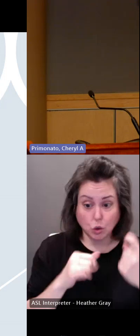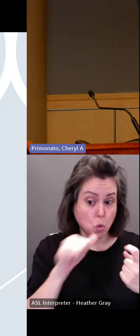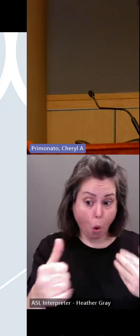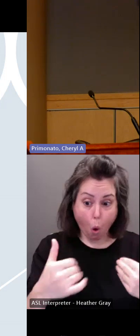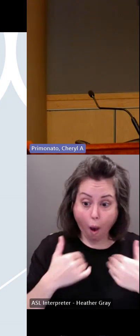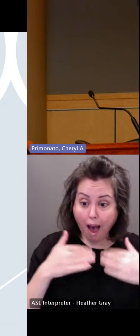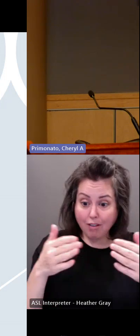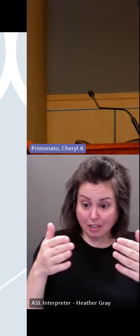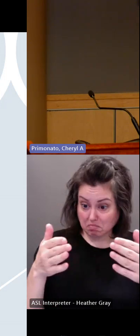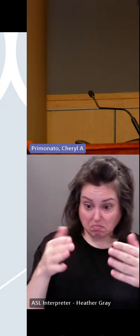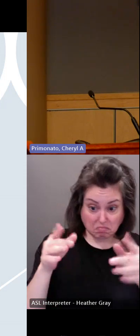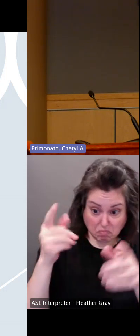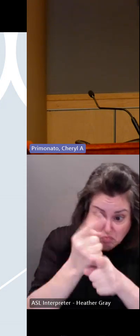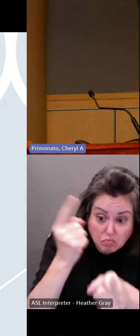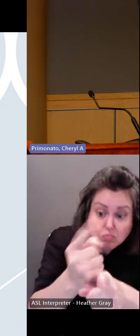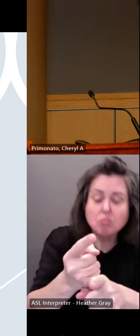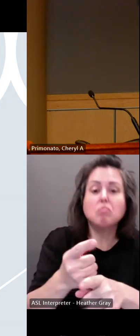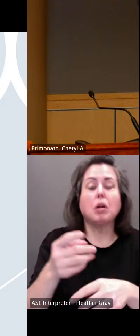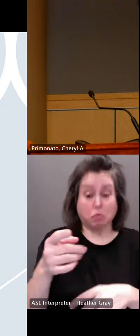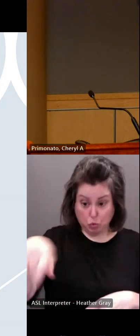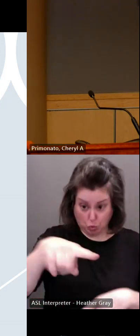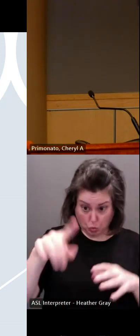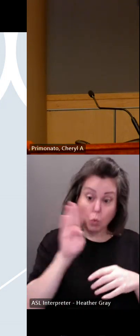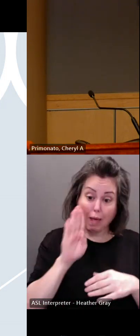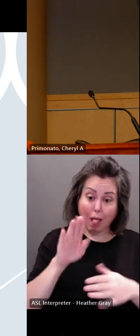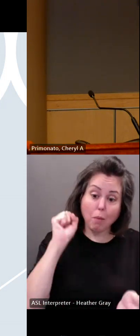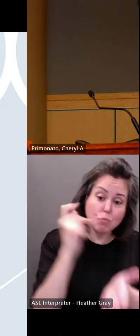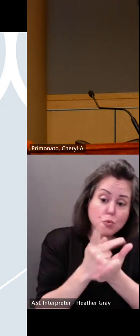for a motion to approve the minutes.